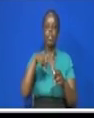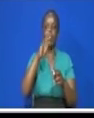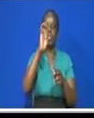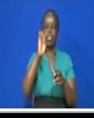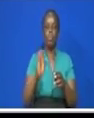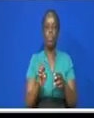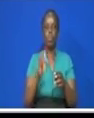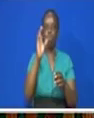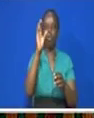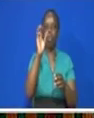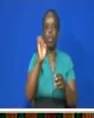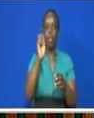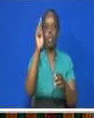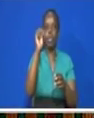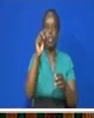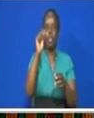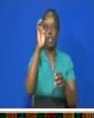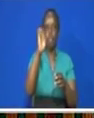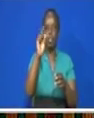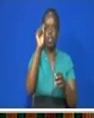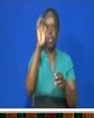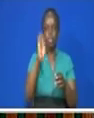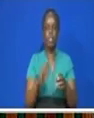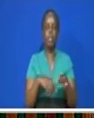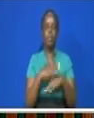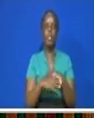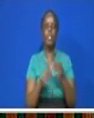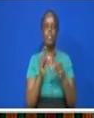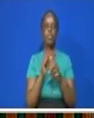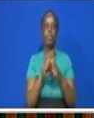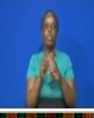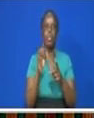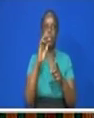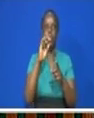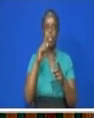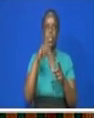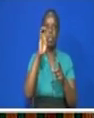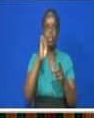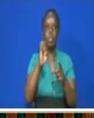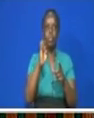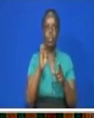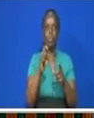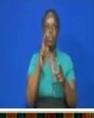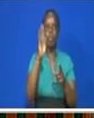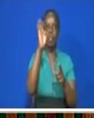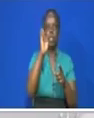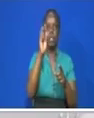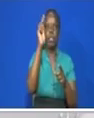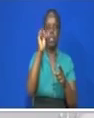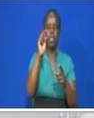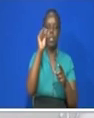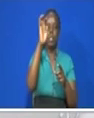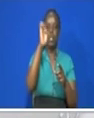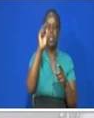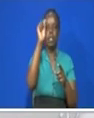Entente. Our next terminology is the term Triple Entente. What is Triple Entente? It